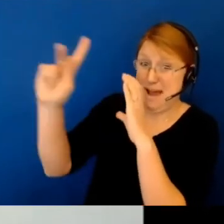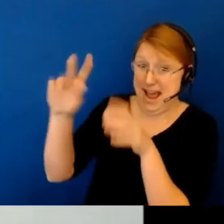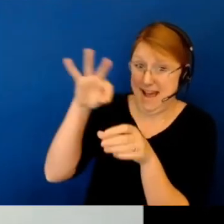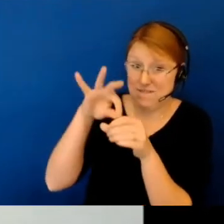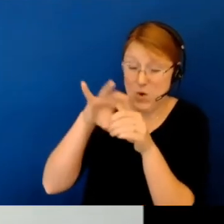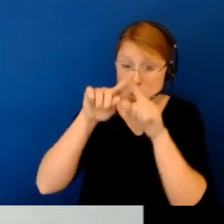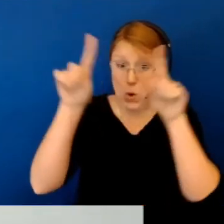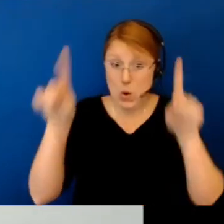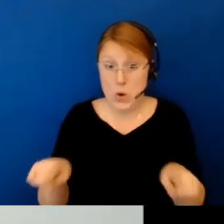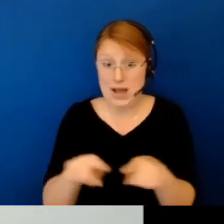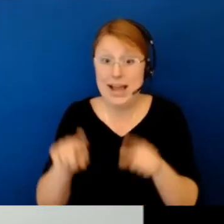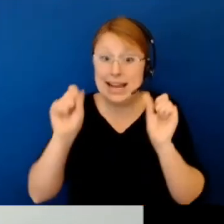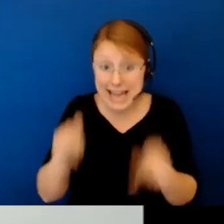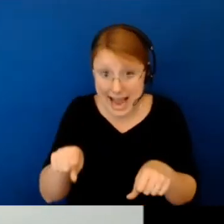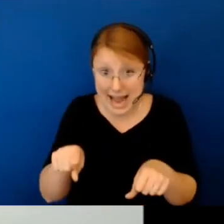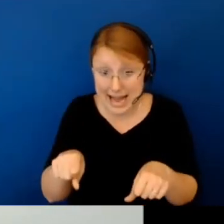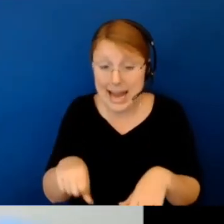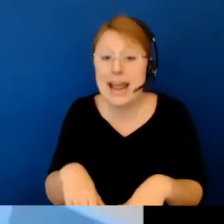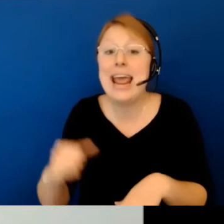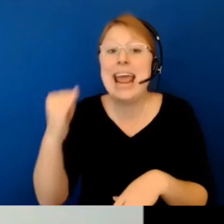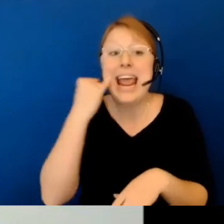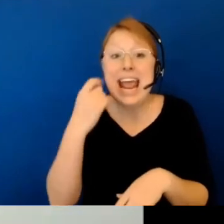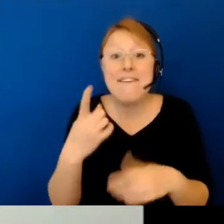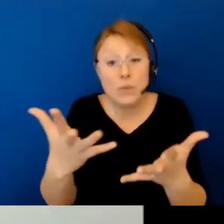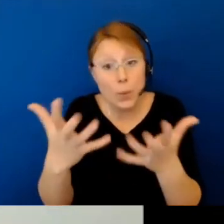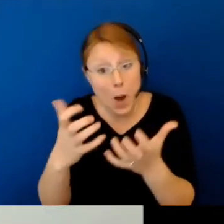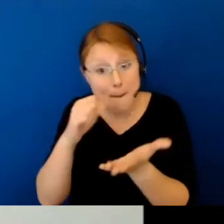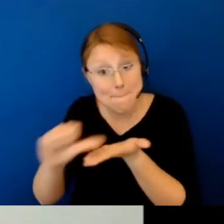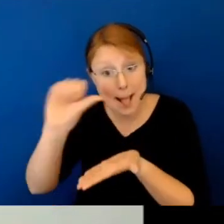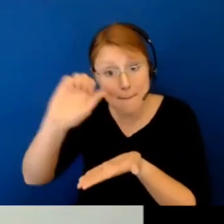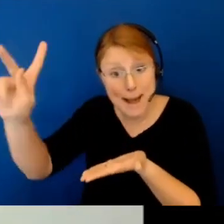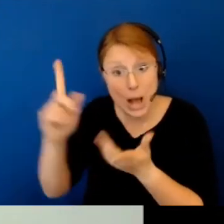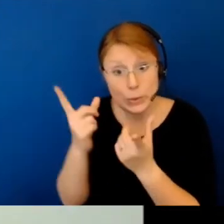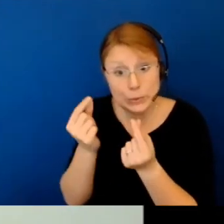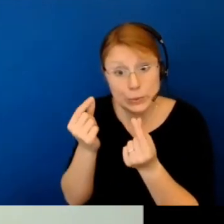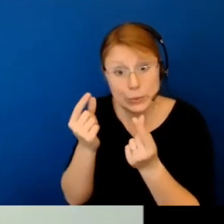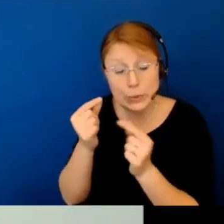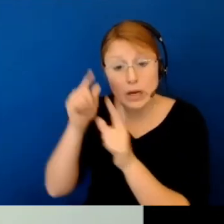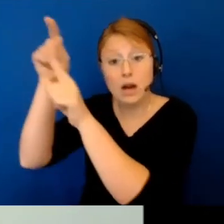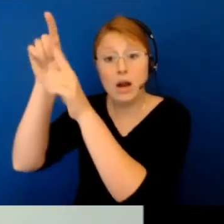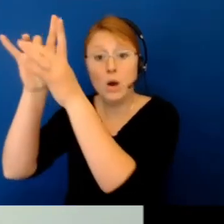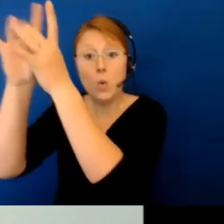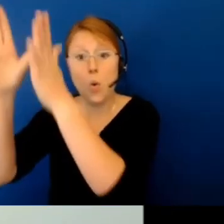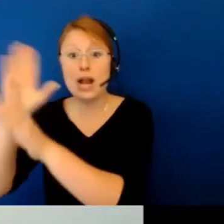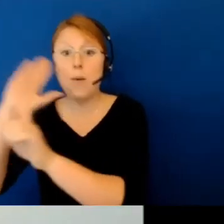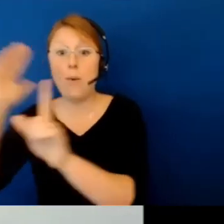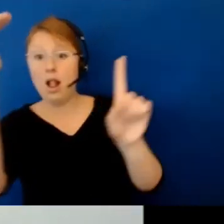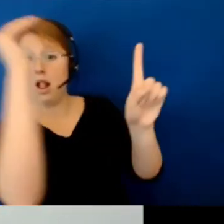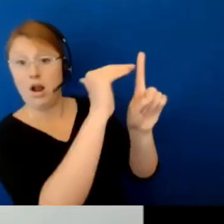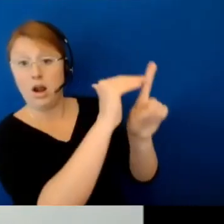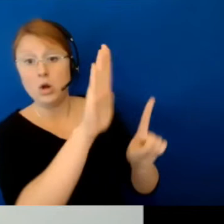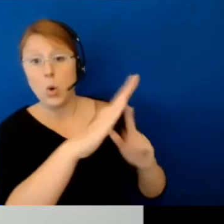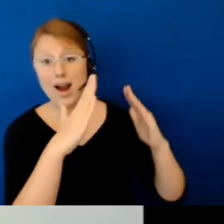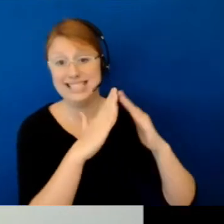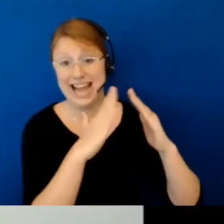the 2 official vote by mail envelopes shown here. The one that I'm holding up now is the inner envelope.